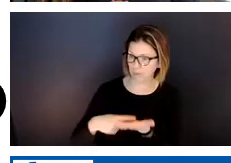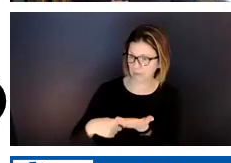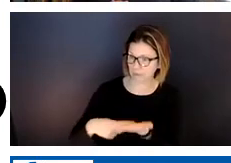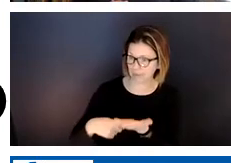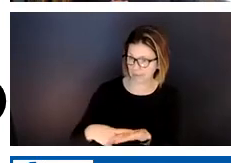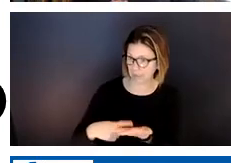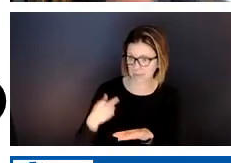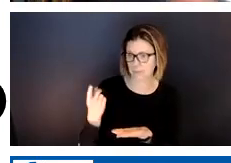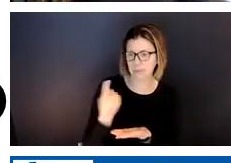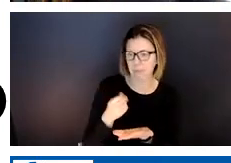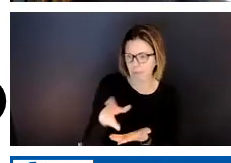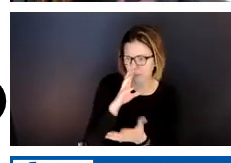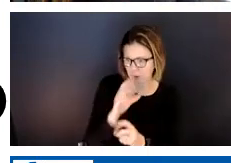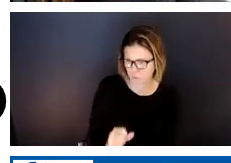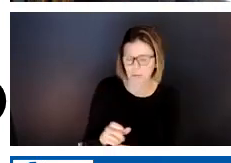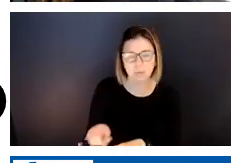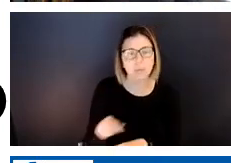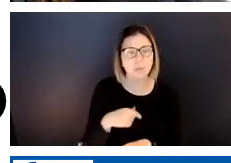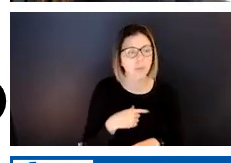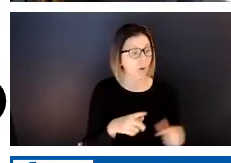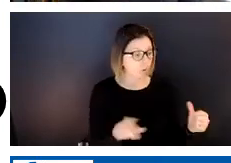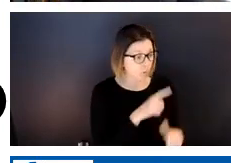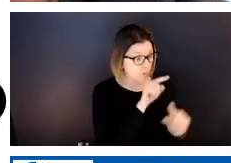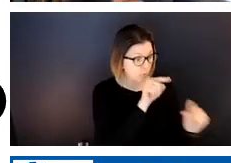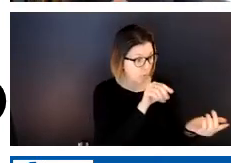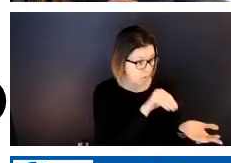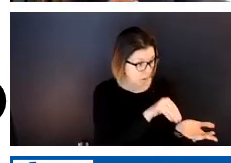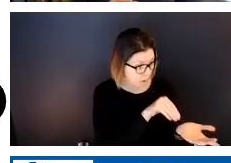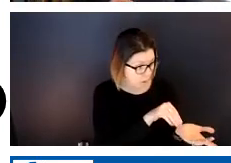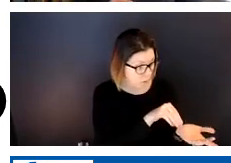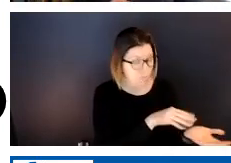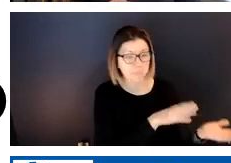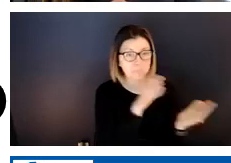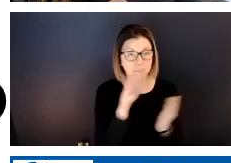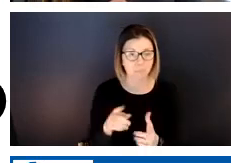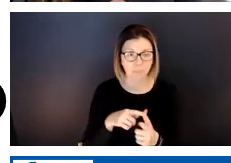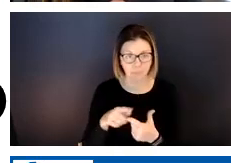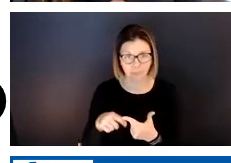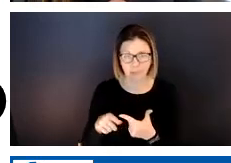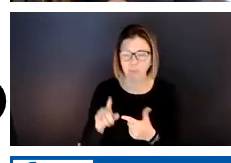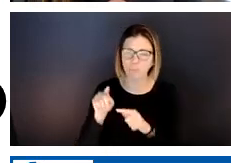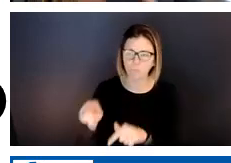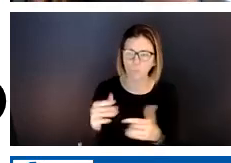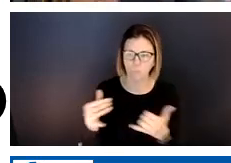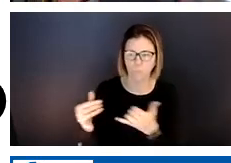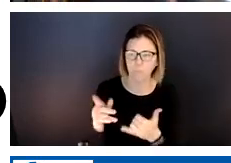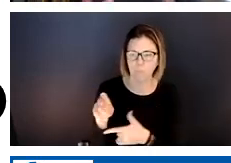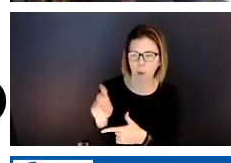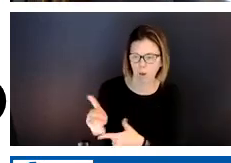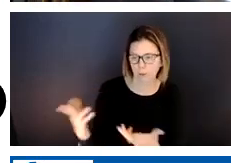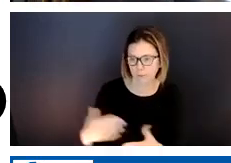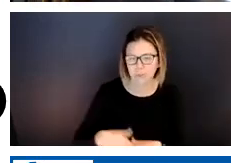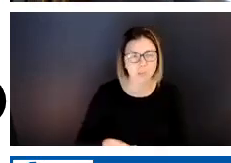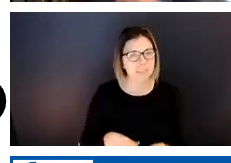area. First, we need to go to the doctor, but then we can stop by the park. It's a very